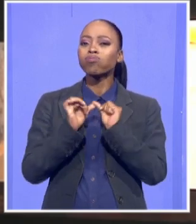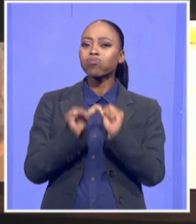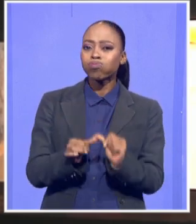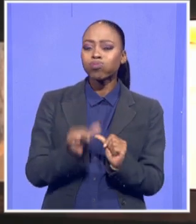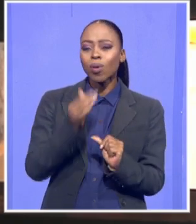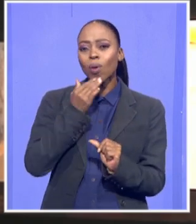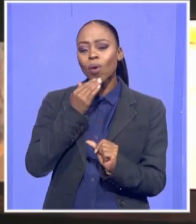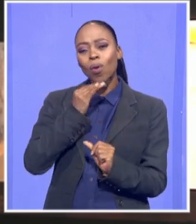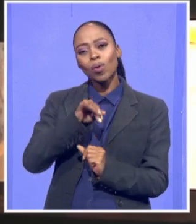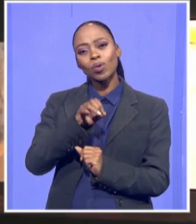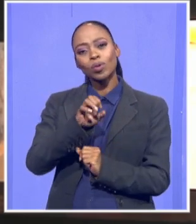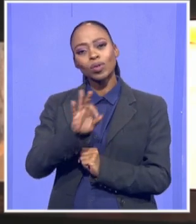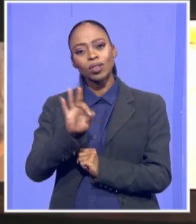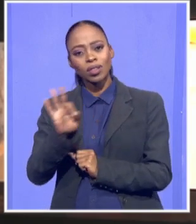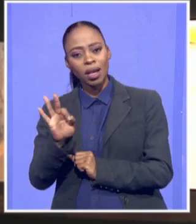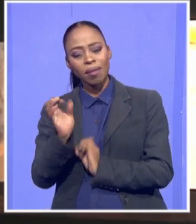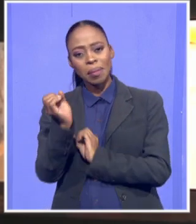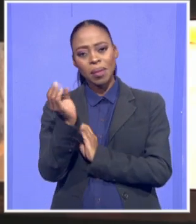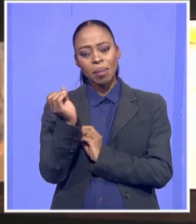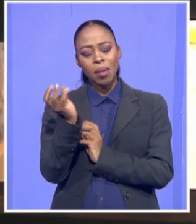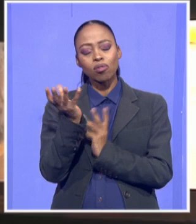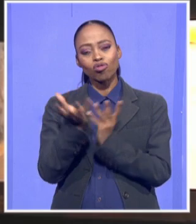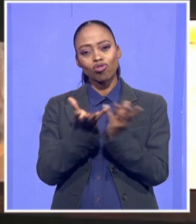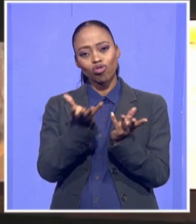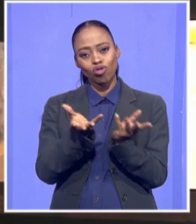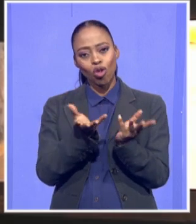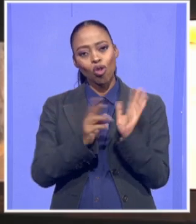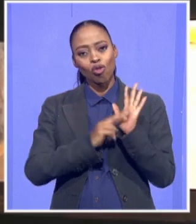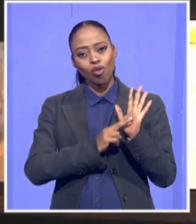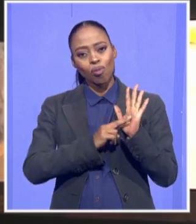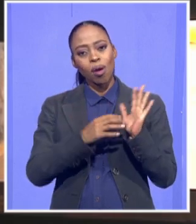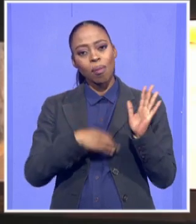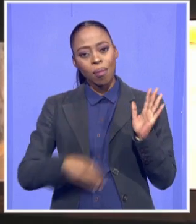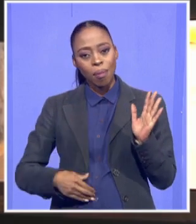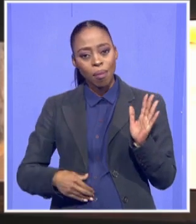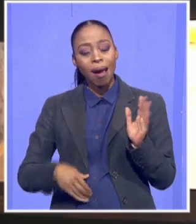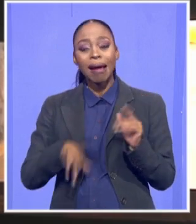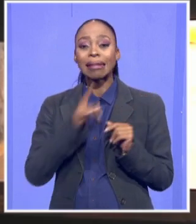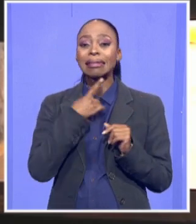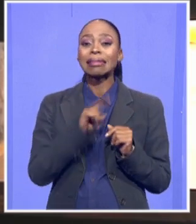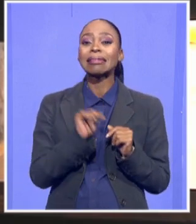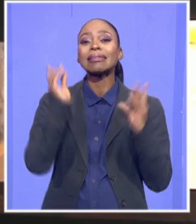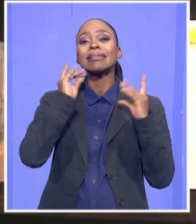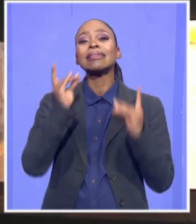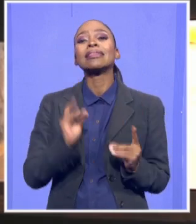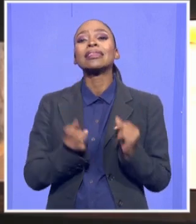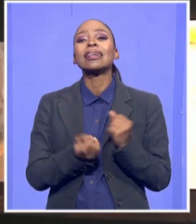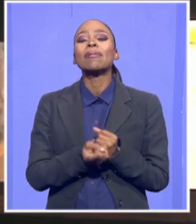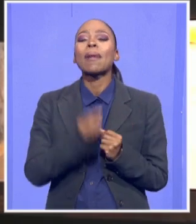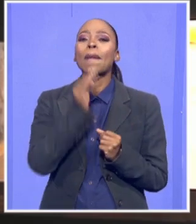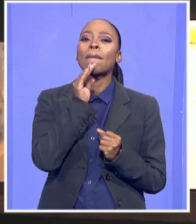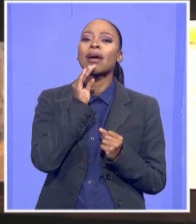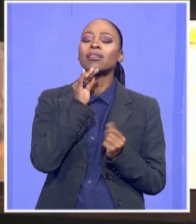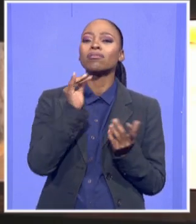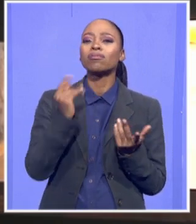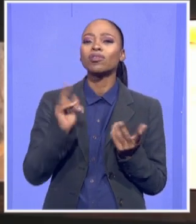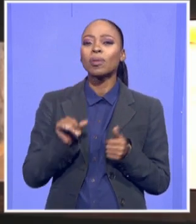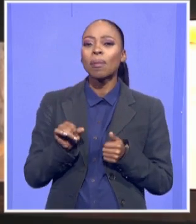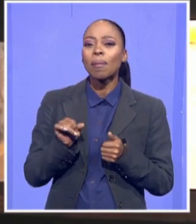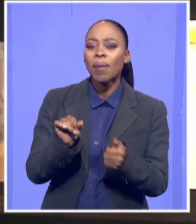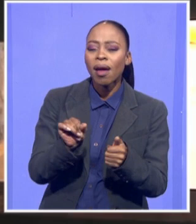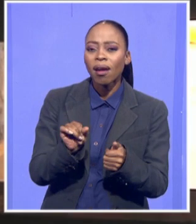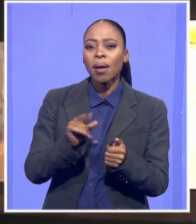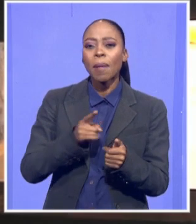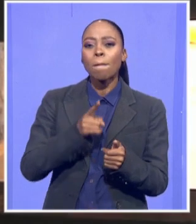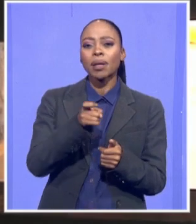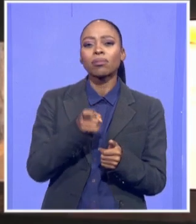Advocate Jeff Budlender, SC, on behalf of the president, stating that this decision was not made in retaliation, and you could not